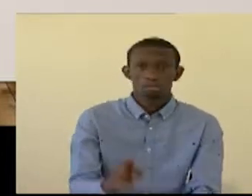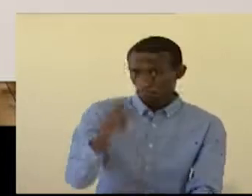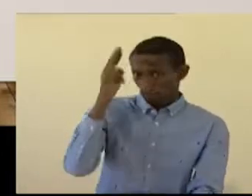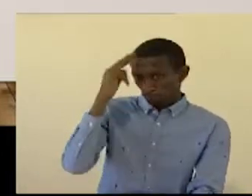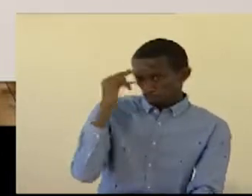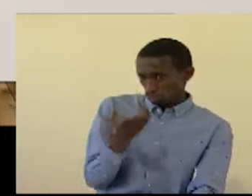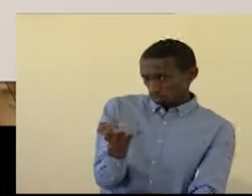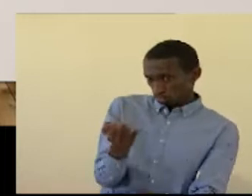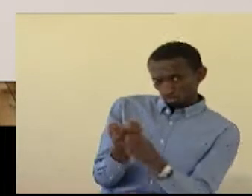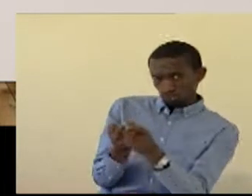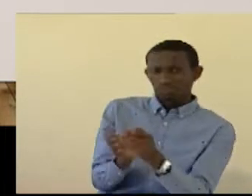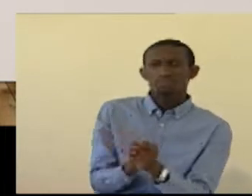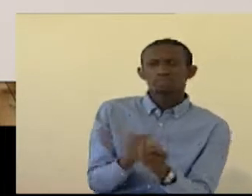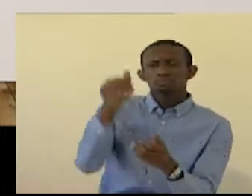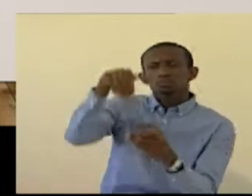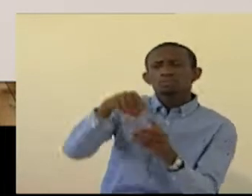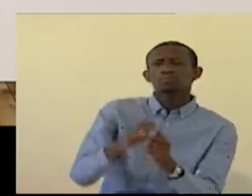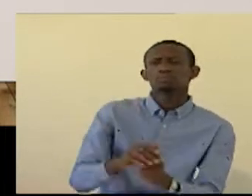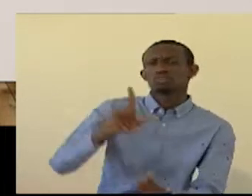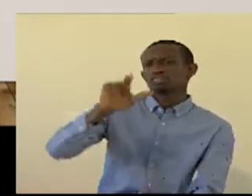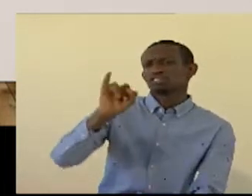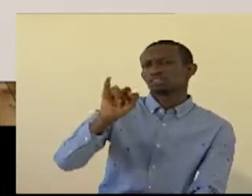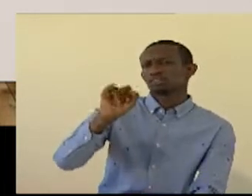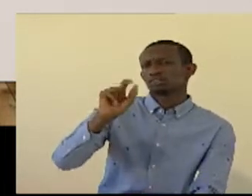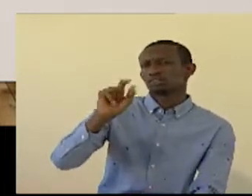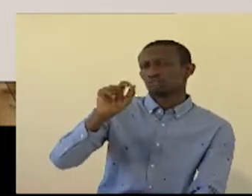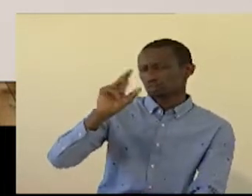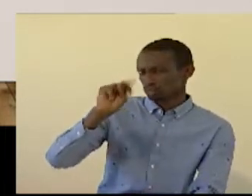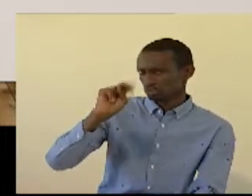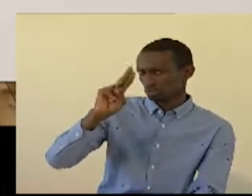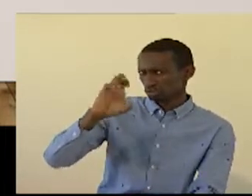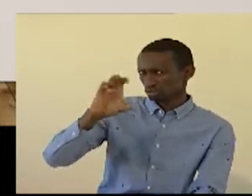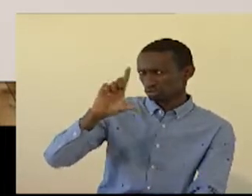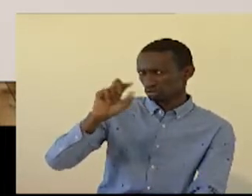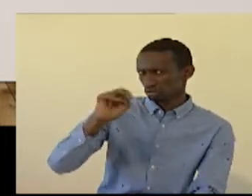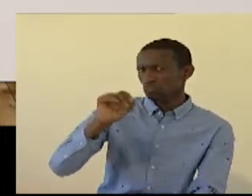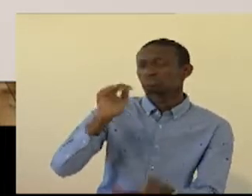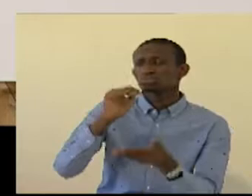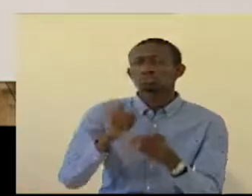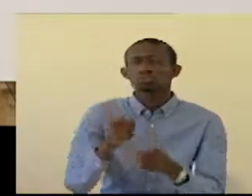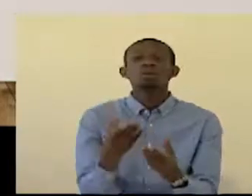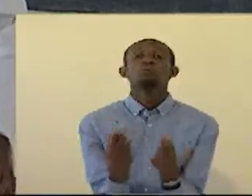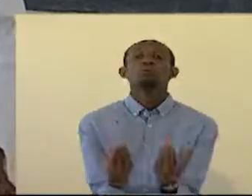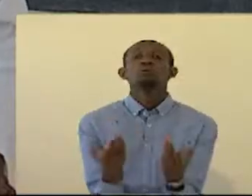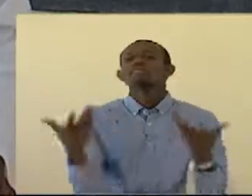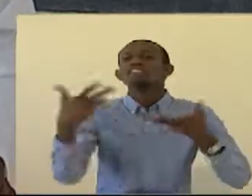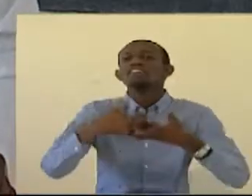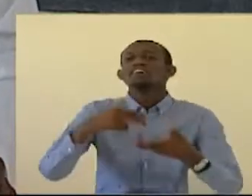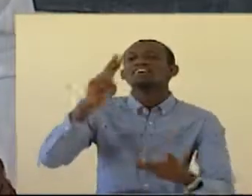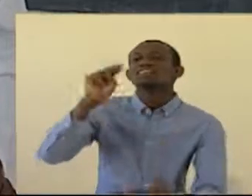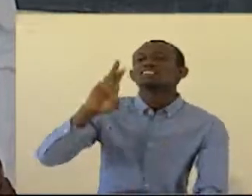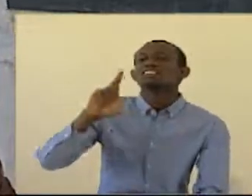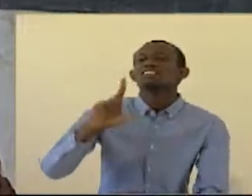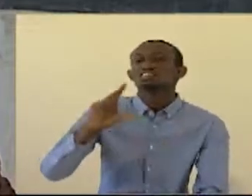these substances, they undergo nucleophilic reactions. They are easily attacked by nucleophiles. So we